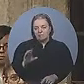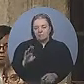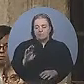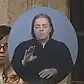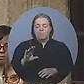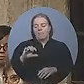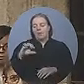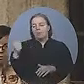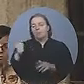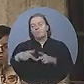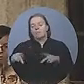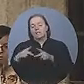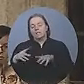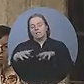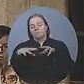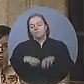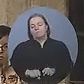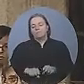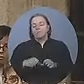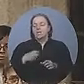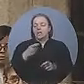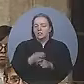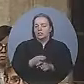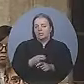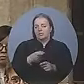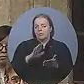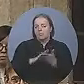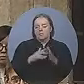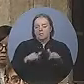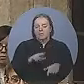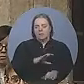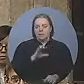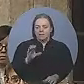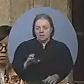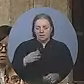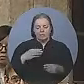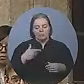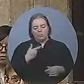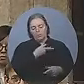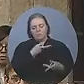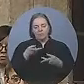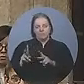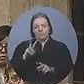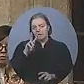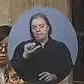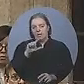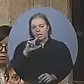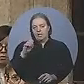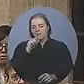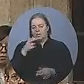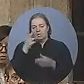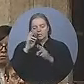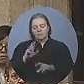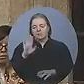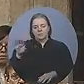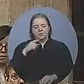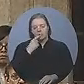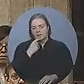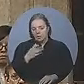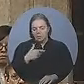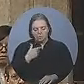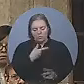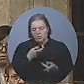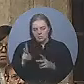why did the Minister allow Valley to break its conditions, to break its word, to violate its own signature and